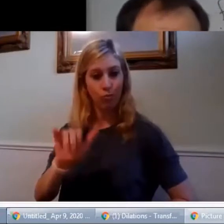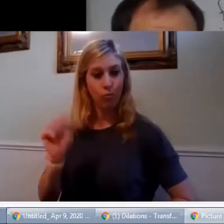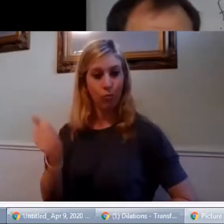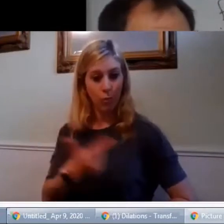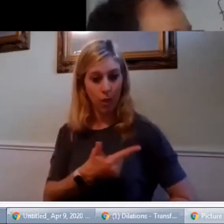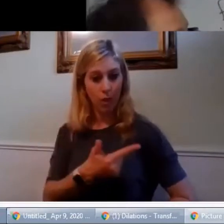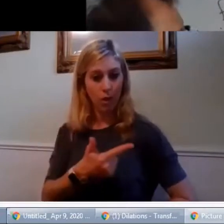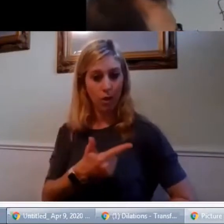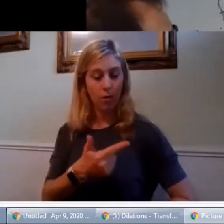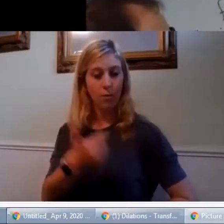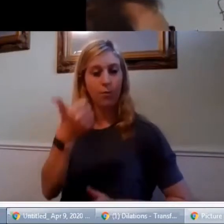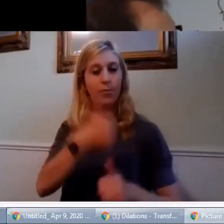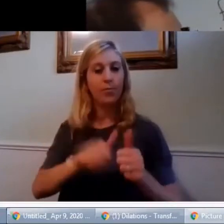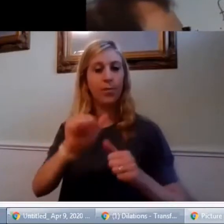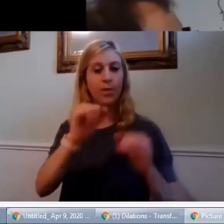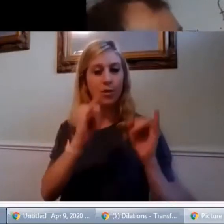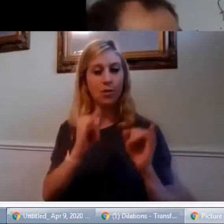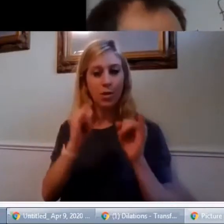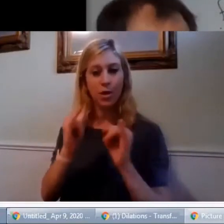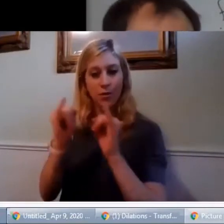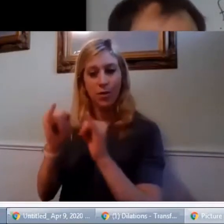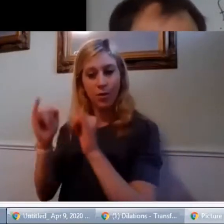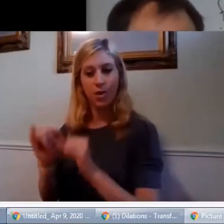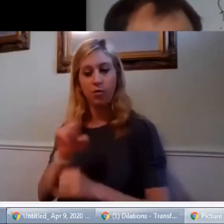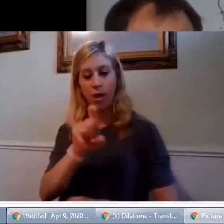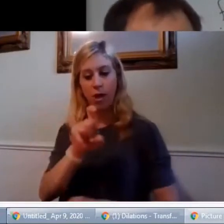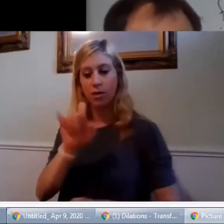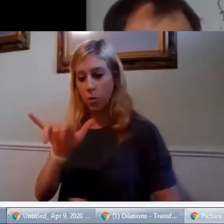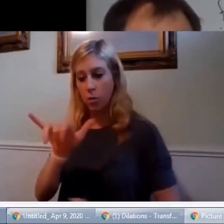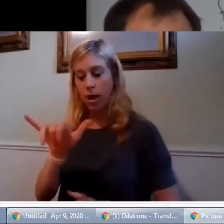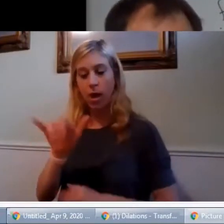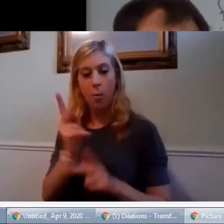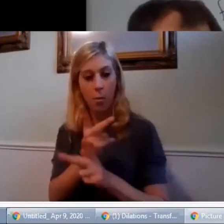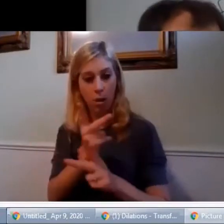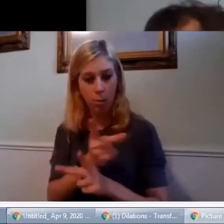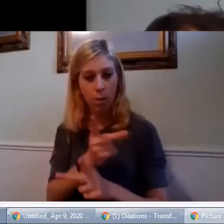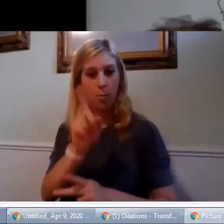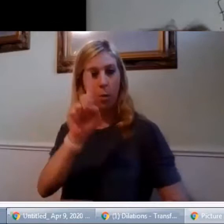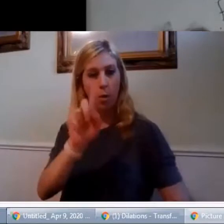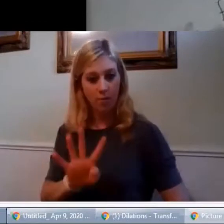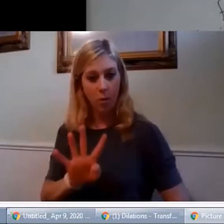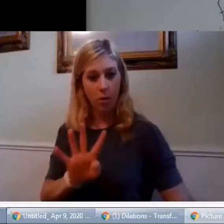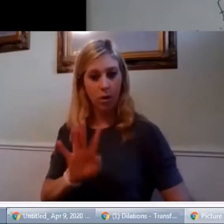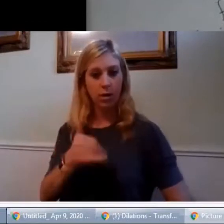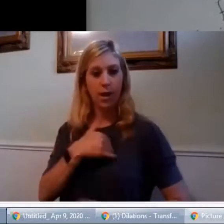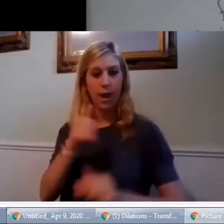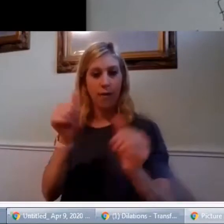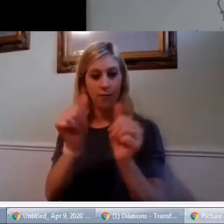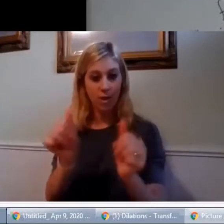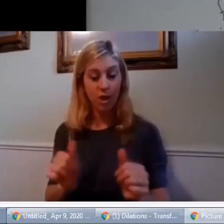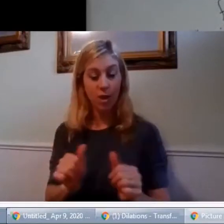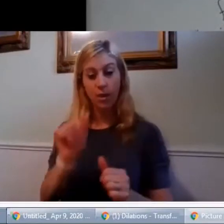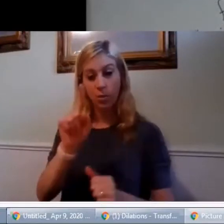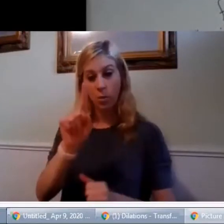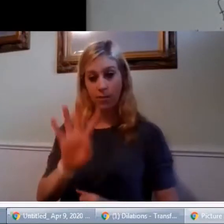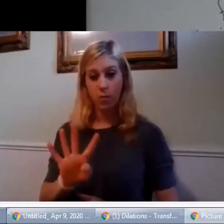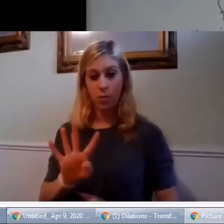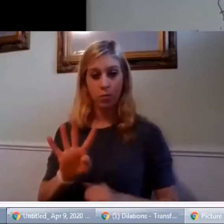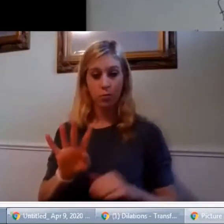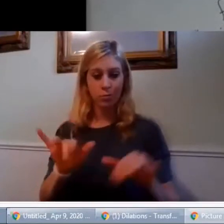y, I multiplied by a fourth, and I got a shape that was 1/4 the size. All right, let's look at another